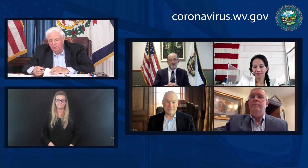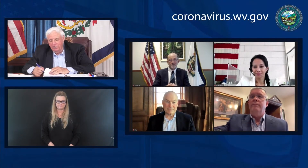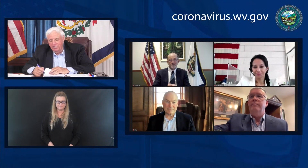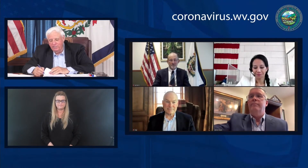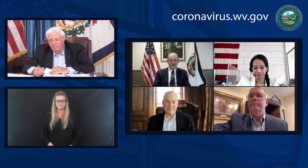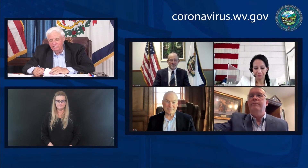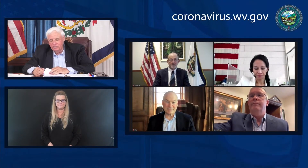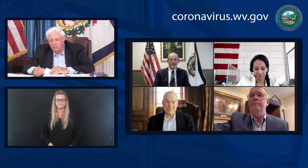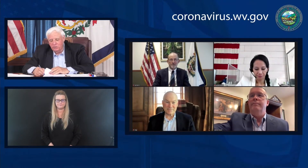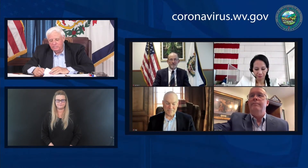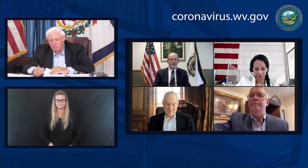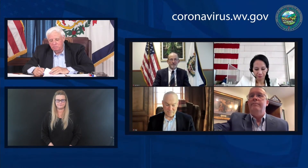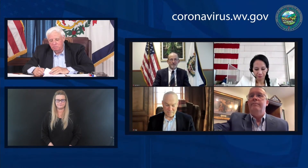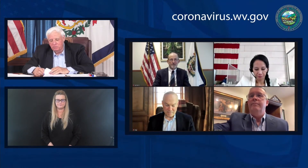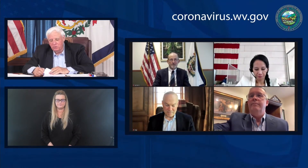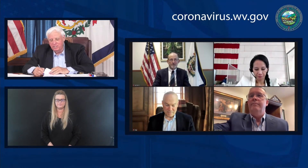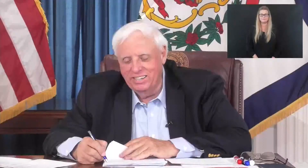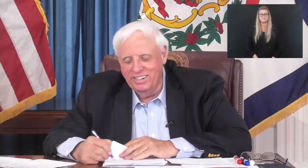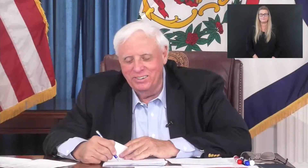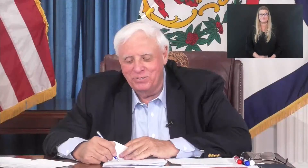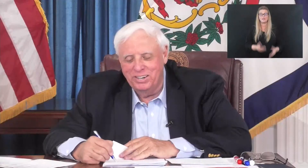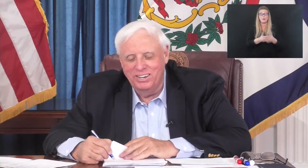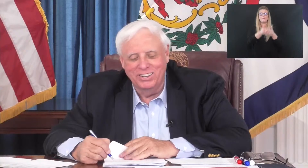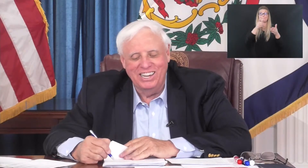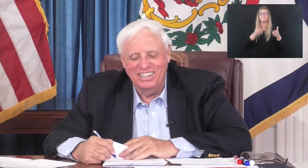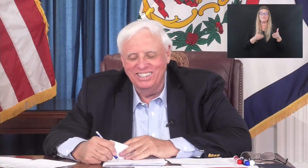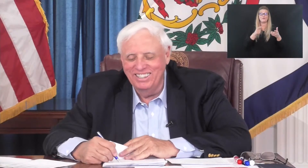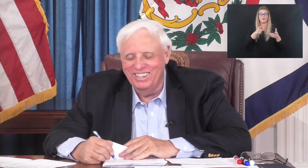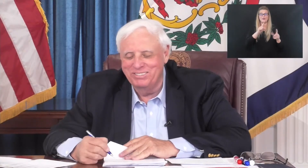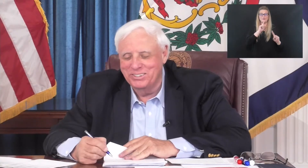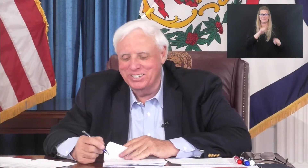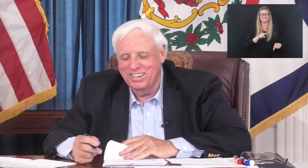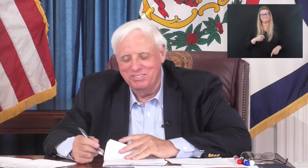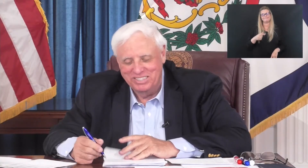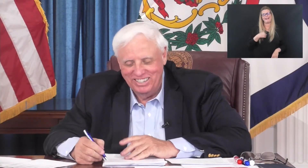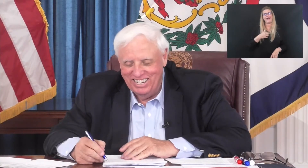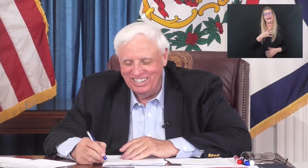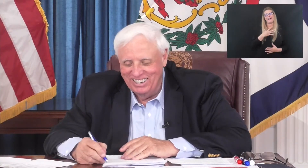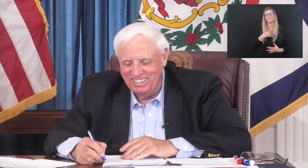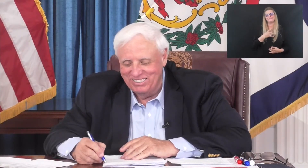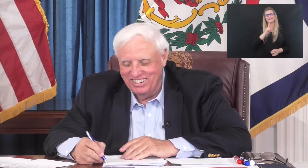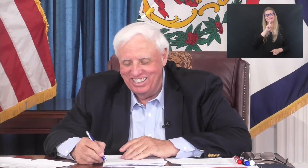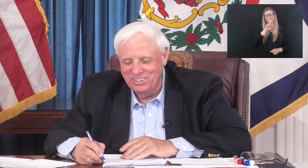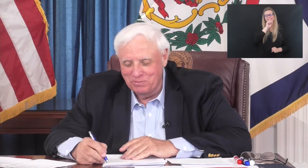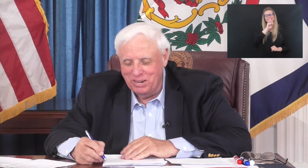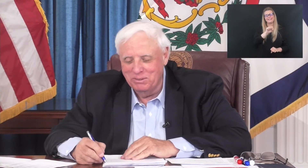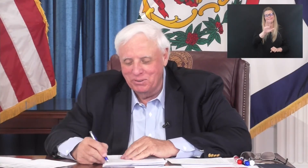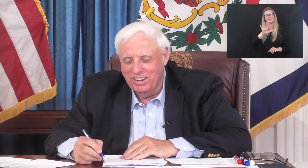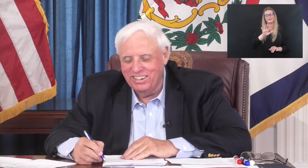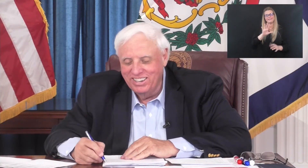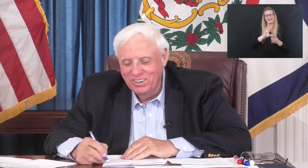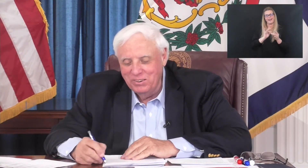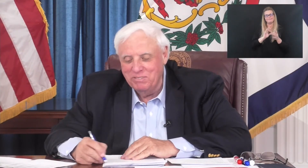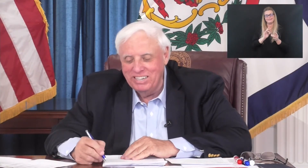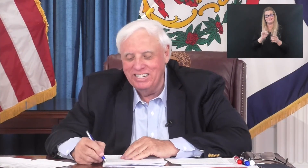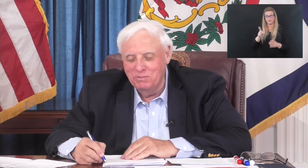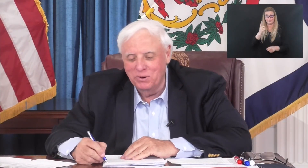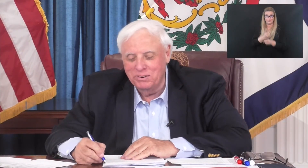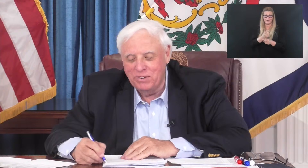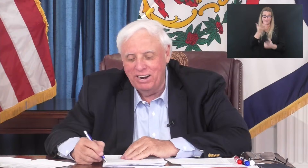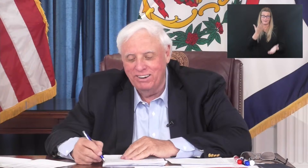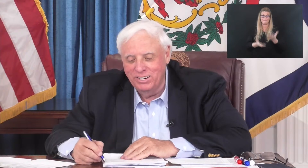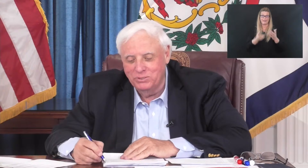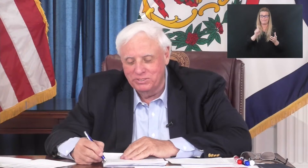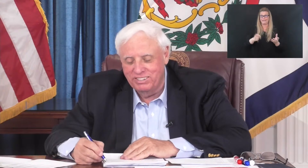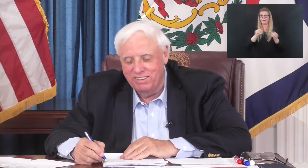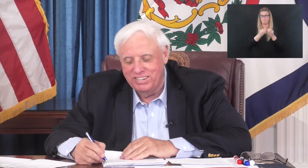General Hoyer, that's your question, but before you go, Paul, I loved your comment. I loved it, and you're probably right. We may need more